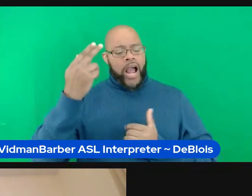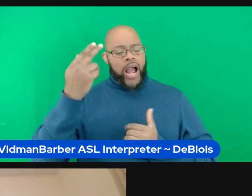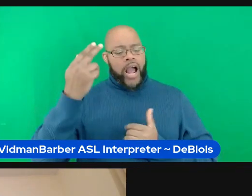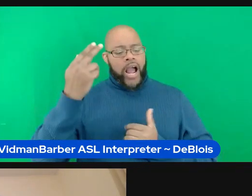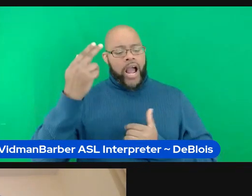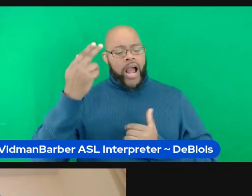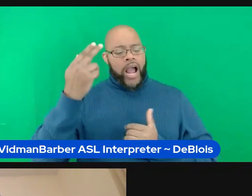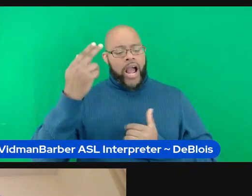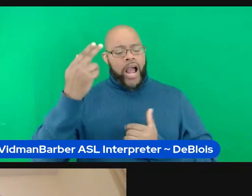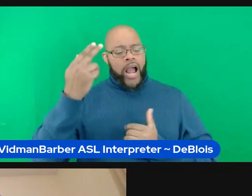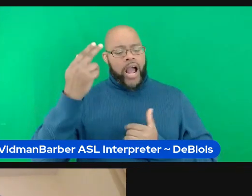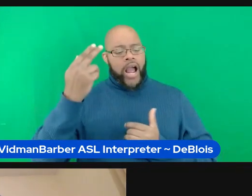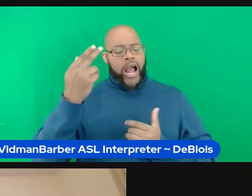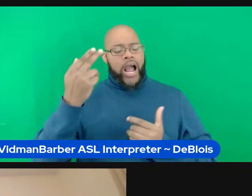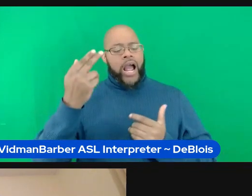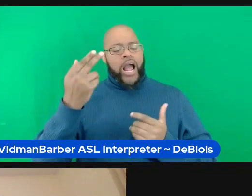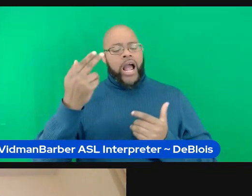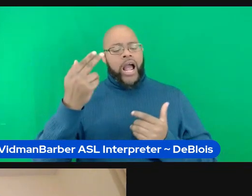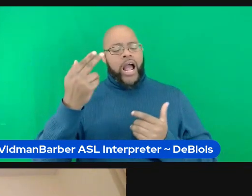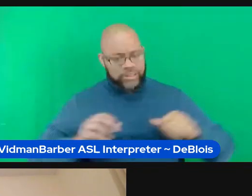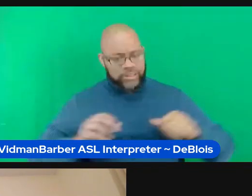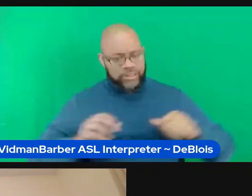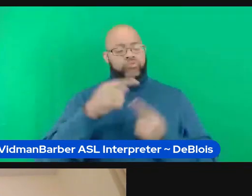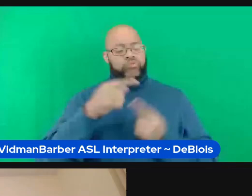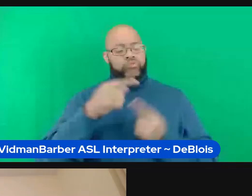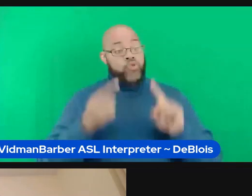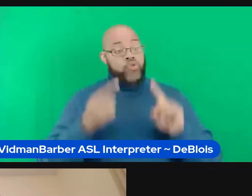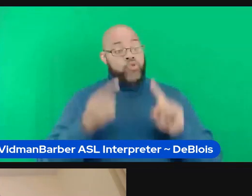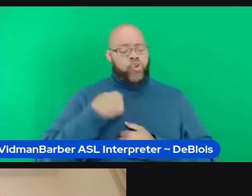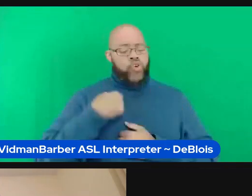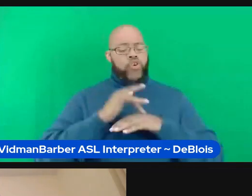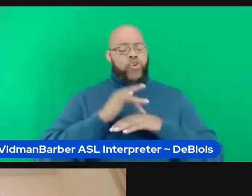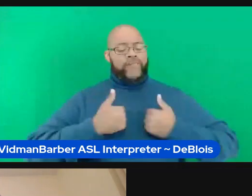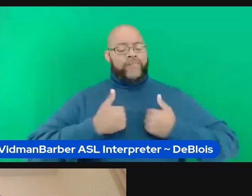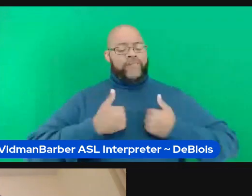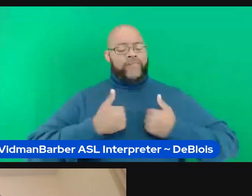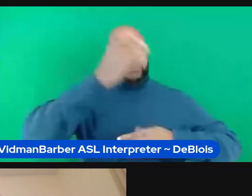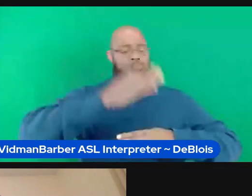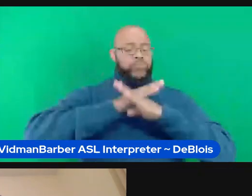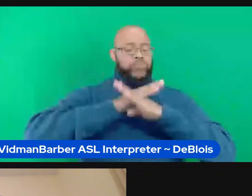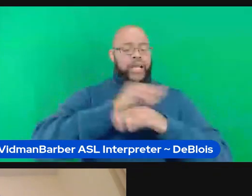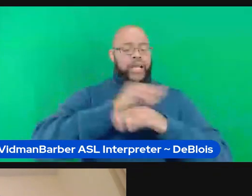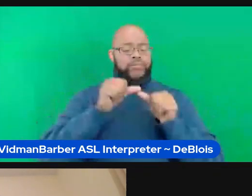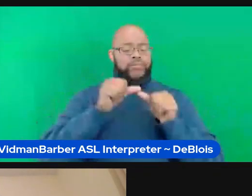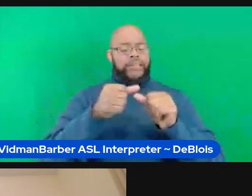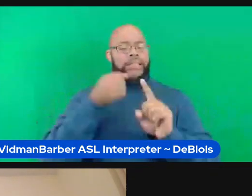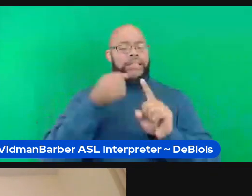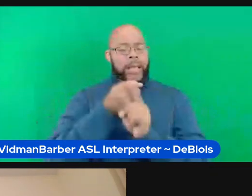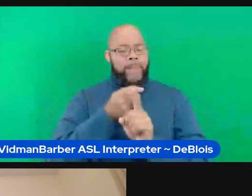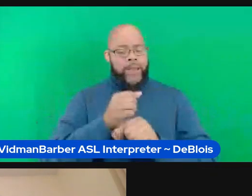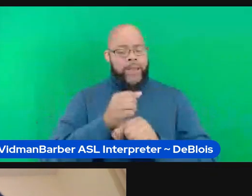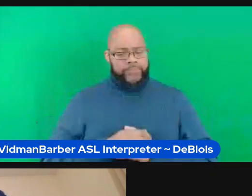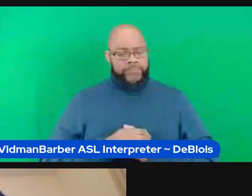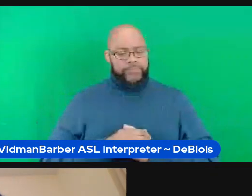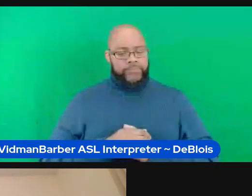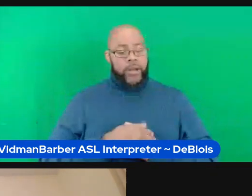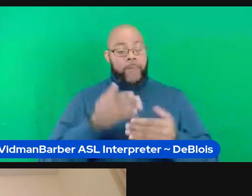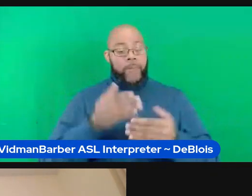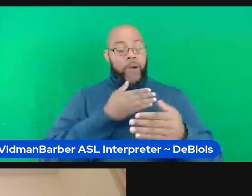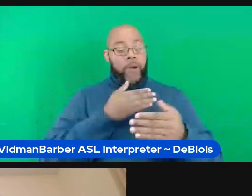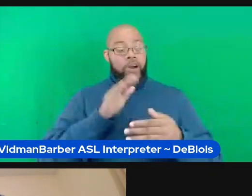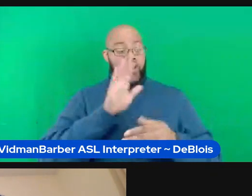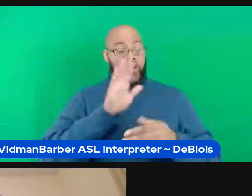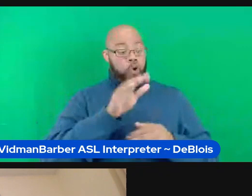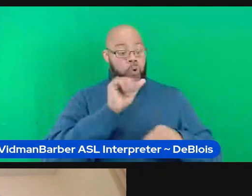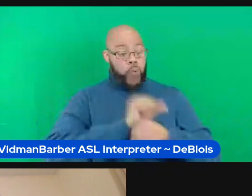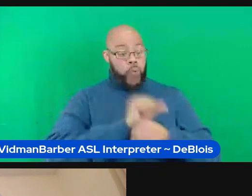aims to advance our understanding of early life immunity and its lasting impact. Before her postdoctoral work,